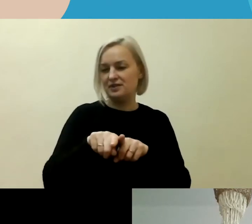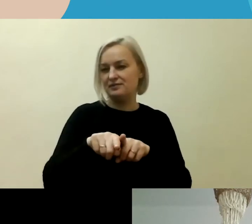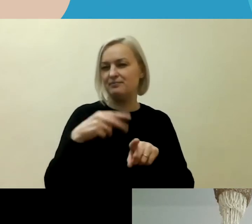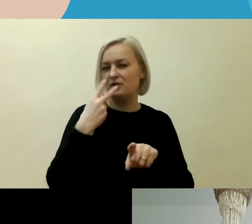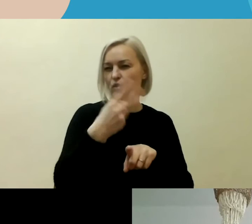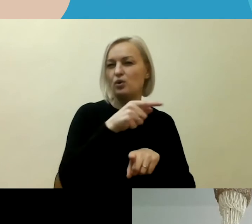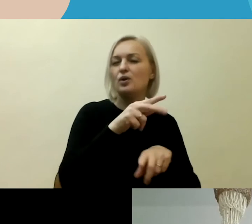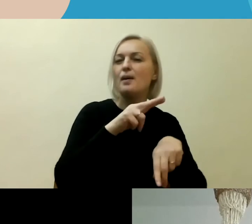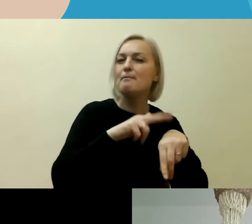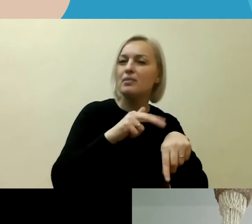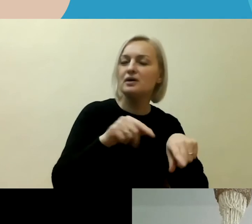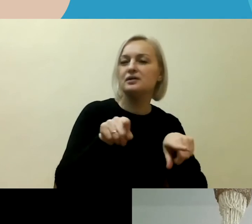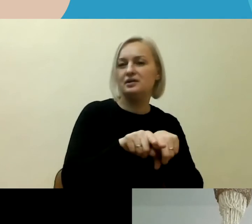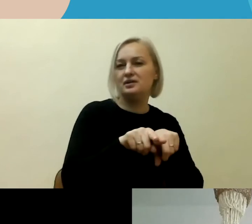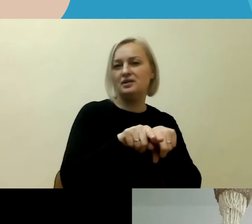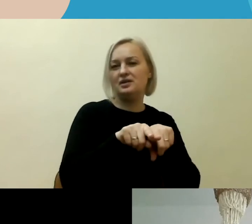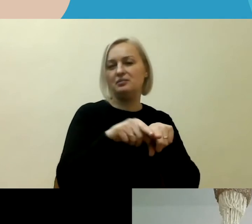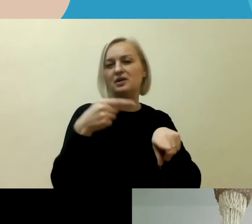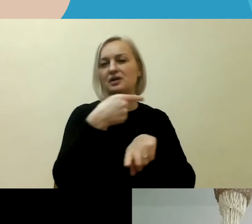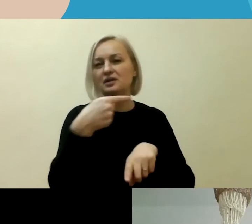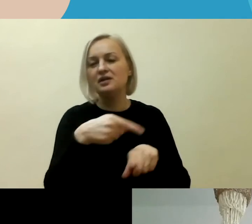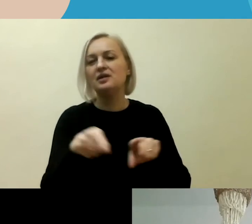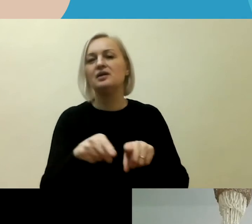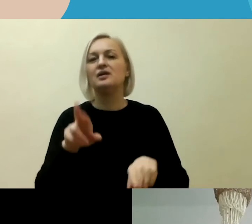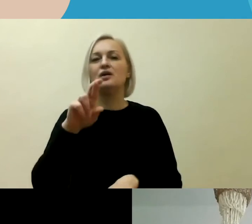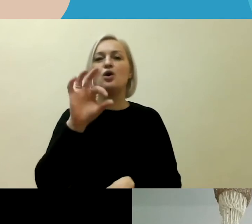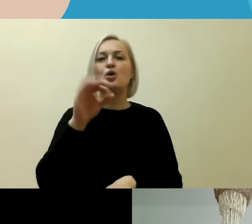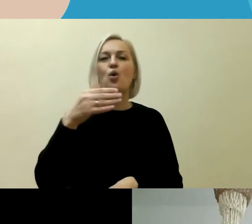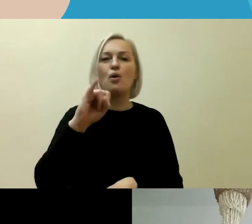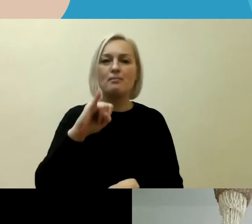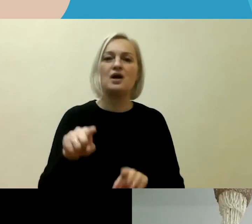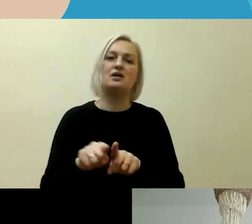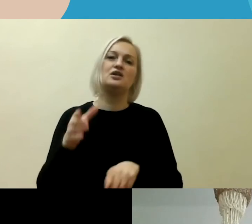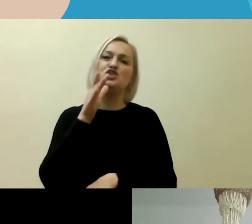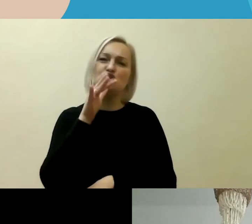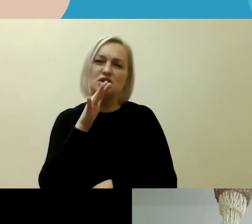Police represents general society,